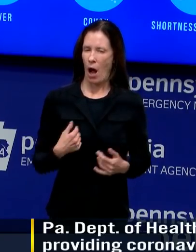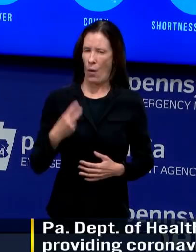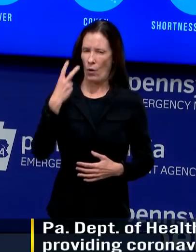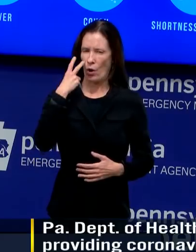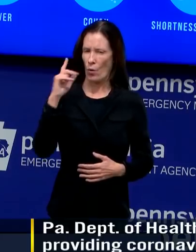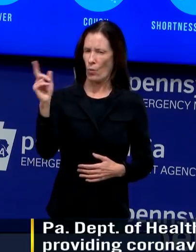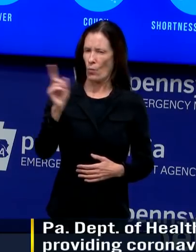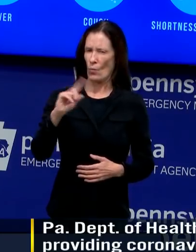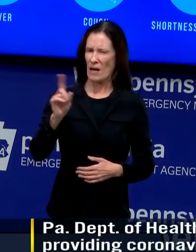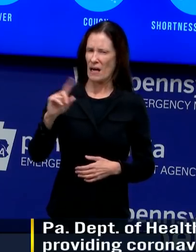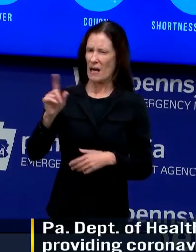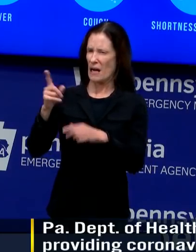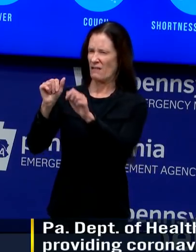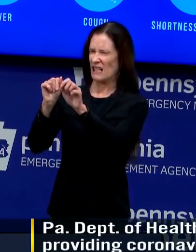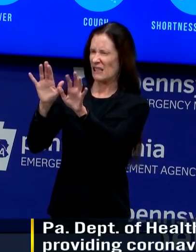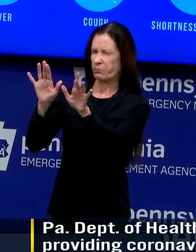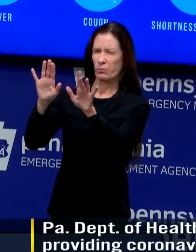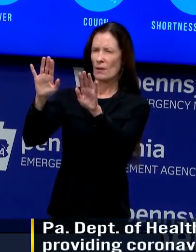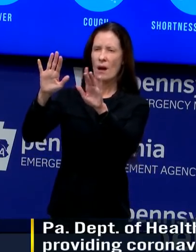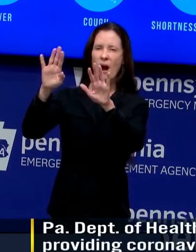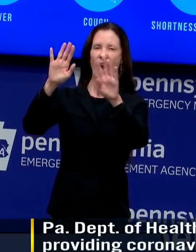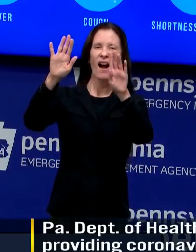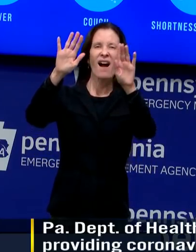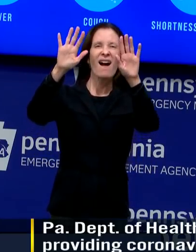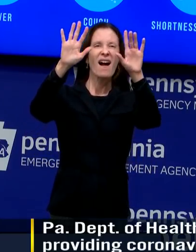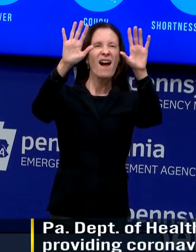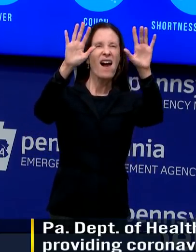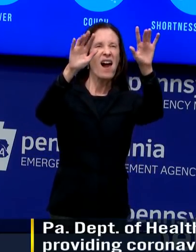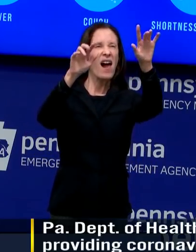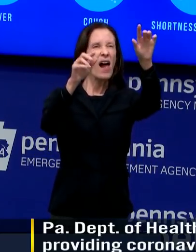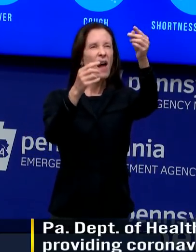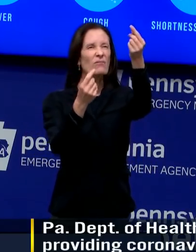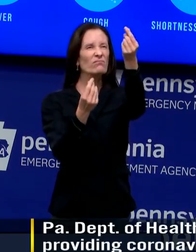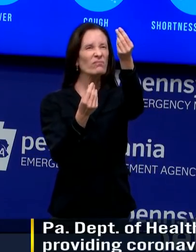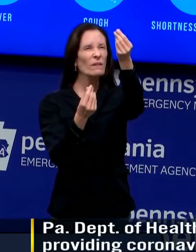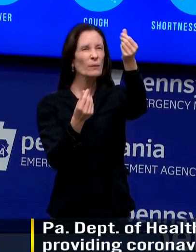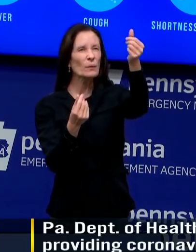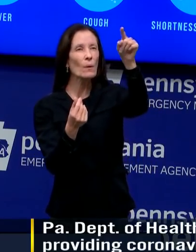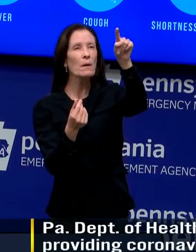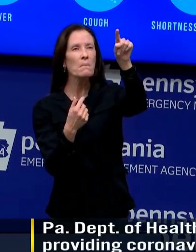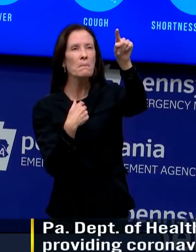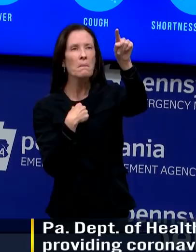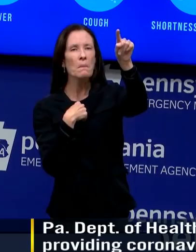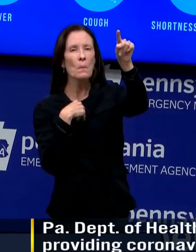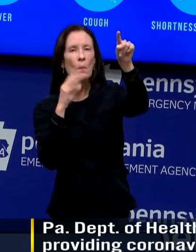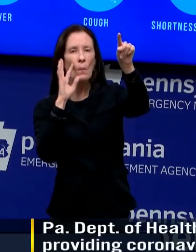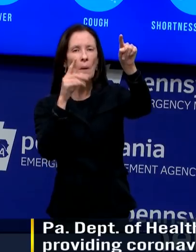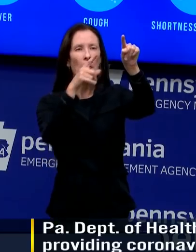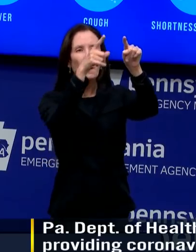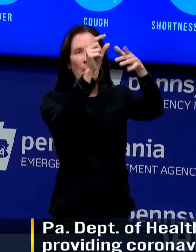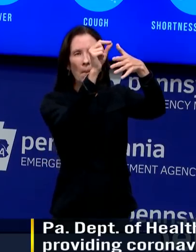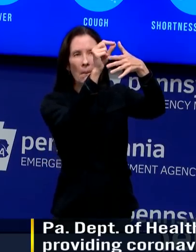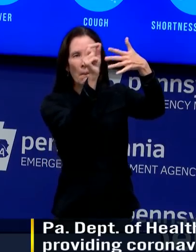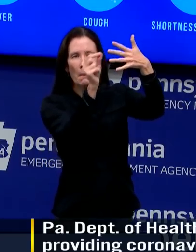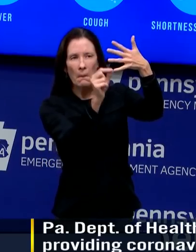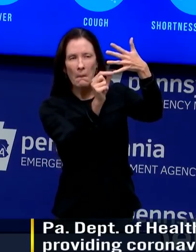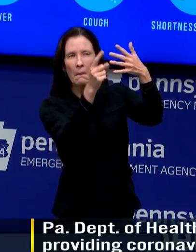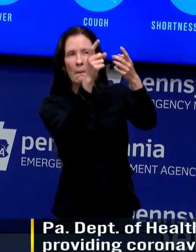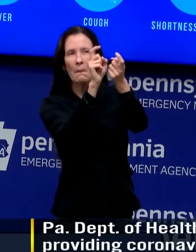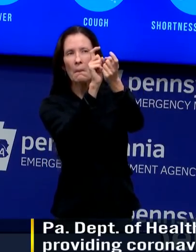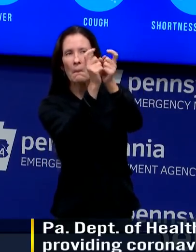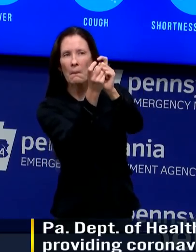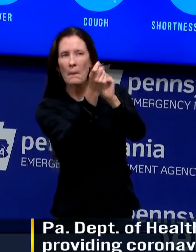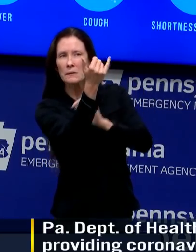impact. And we've chosen this day. This, I have to say, is somewhat arbitrary, but it's a good reflection, and it's an